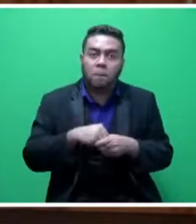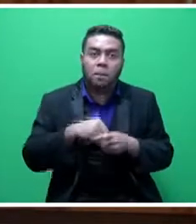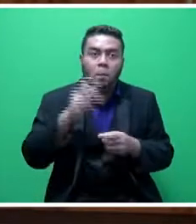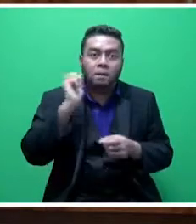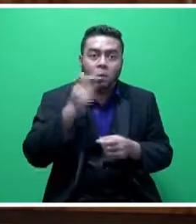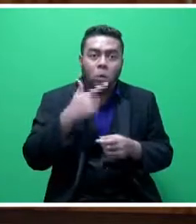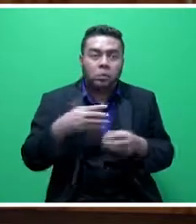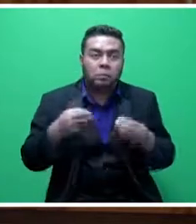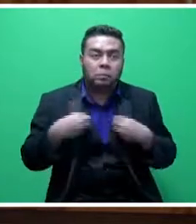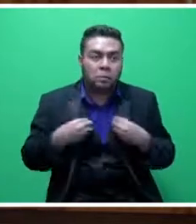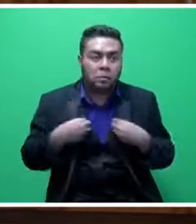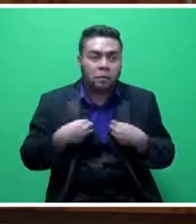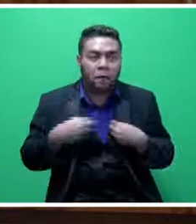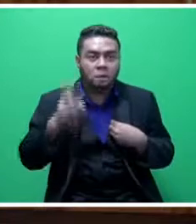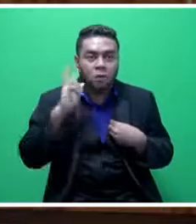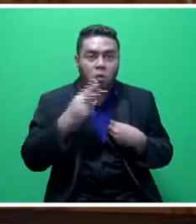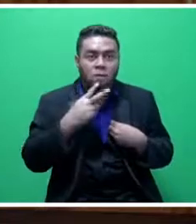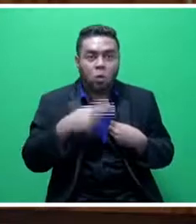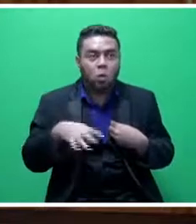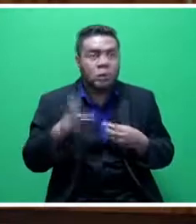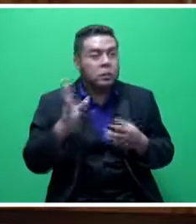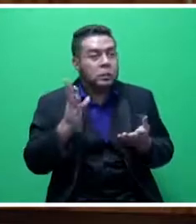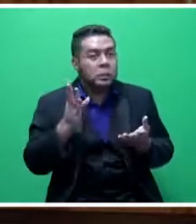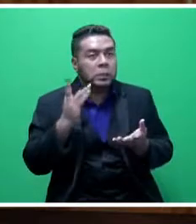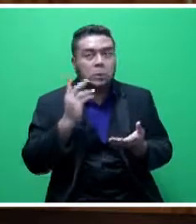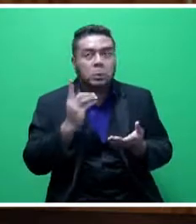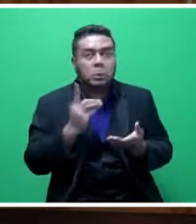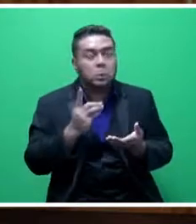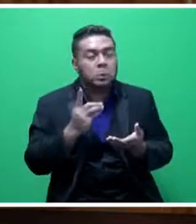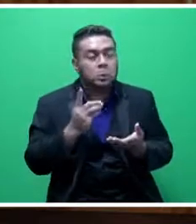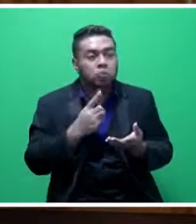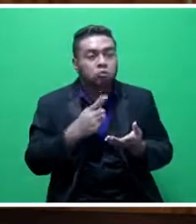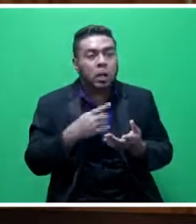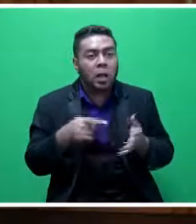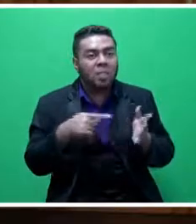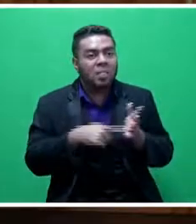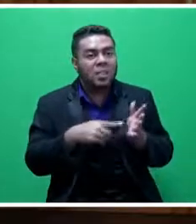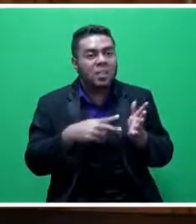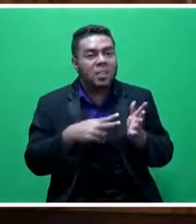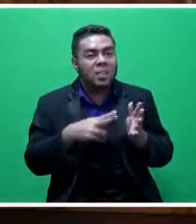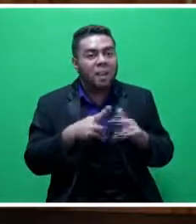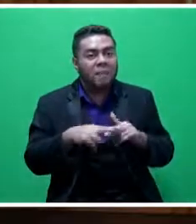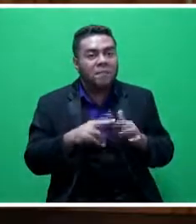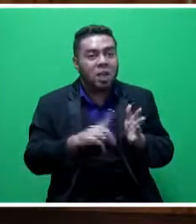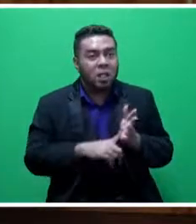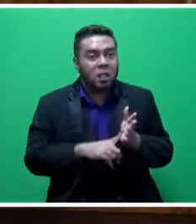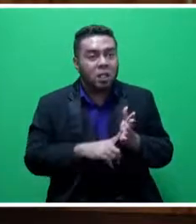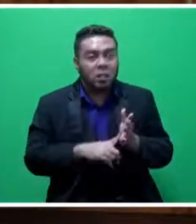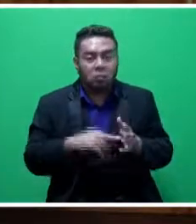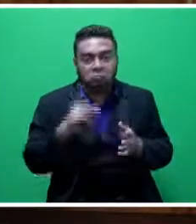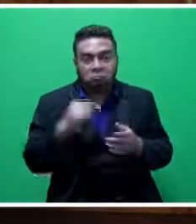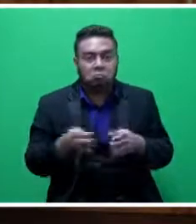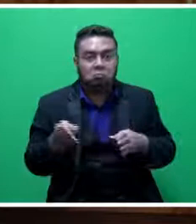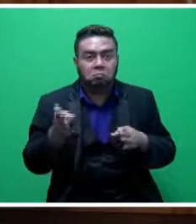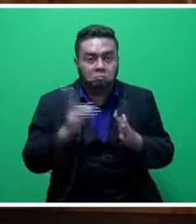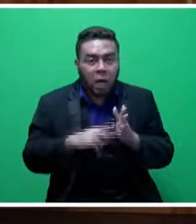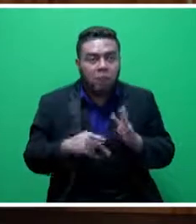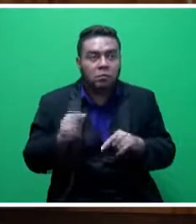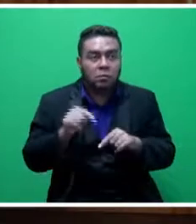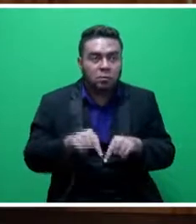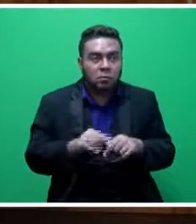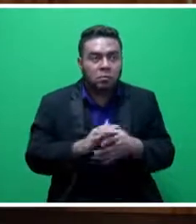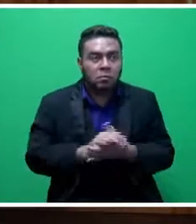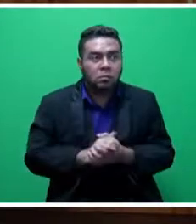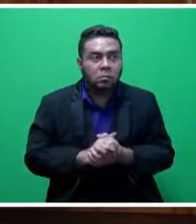companies, Vodafone, Digicel, and TFL actually, and in fact, Fintel also could be part of this,